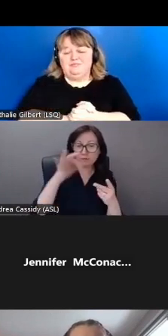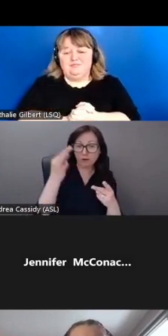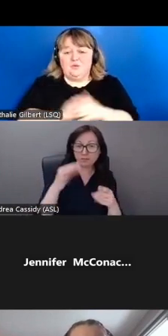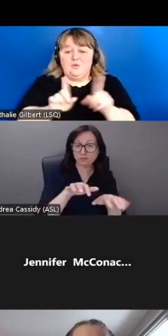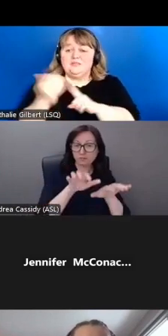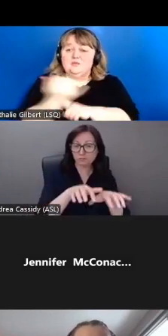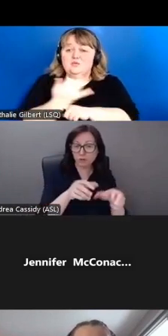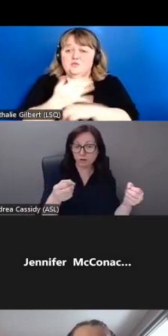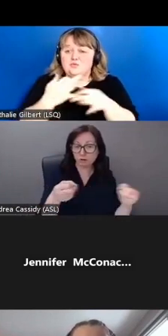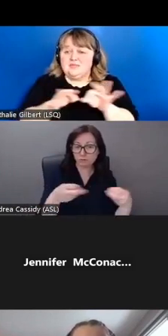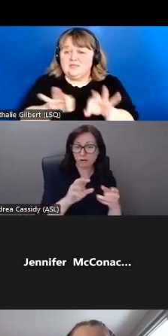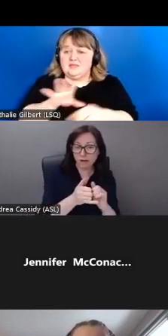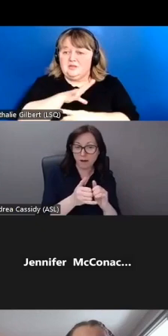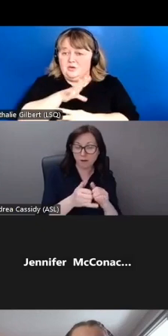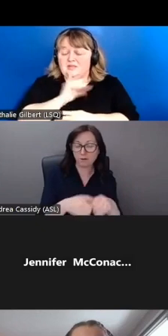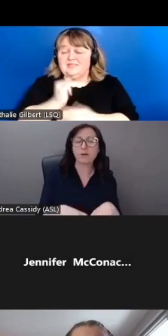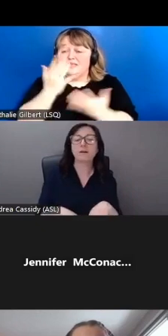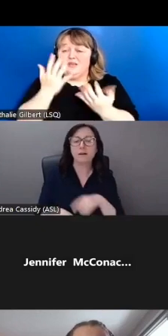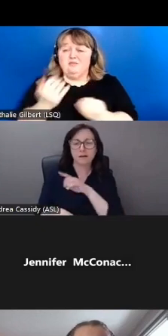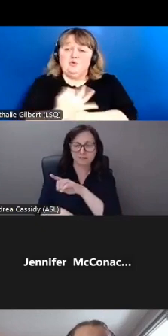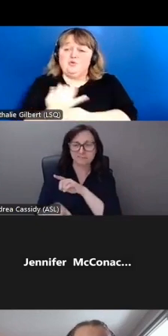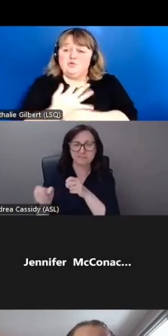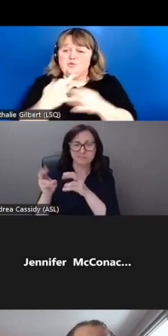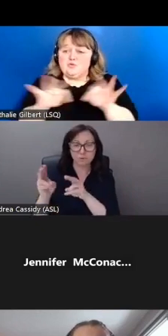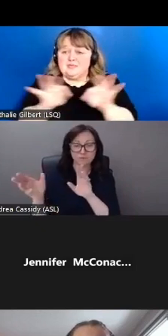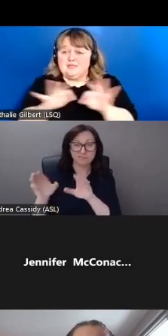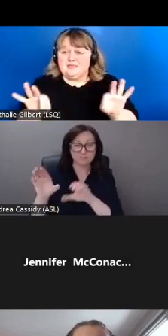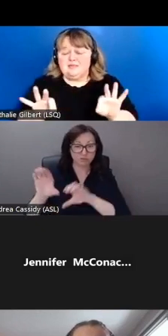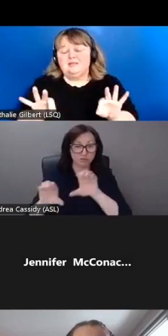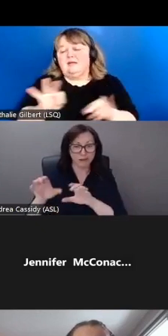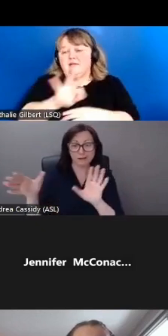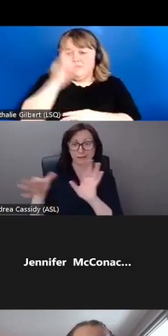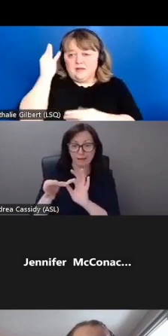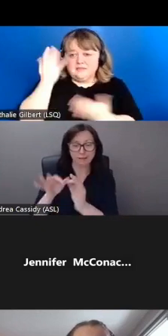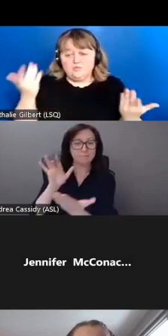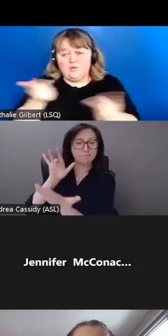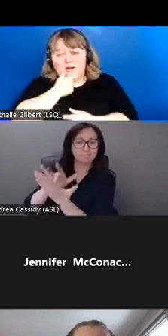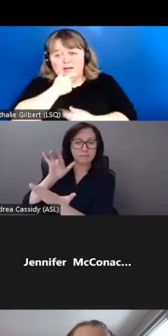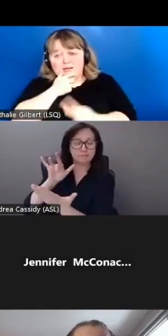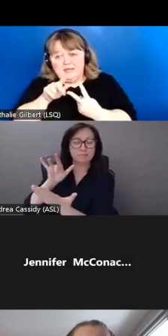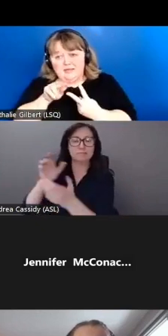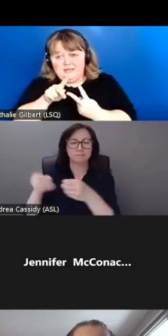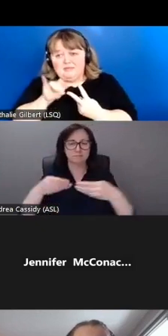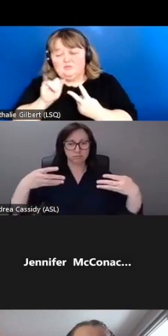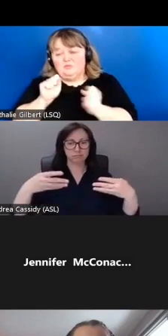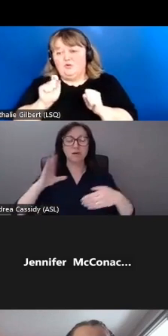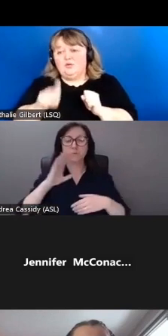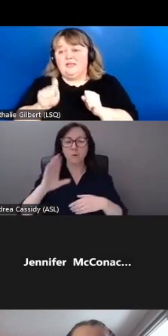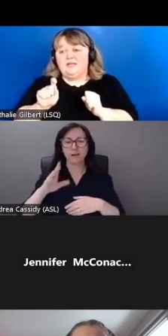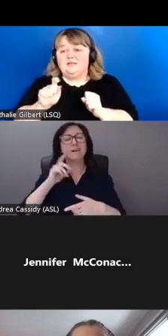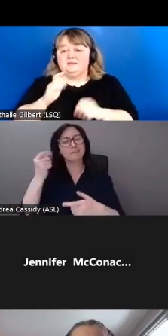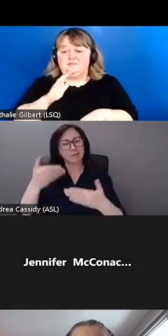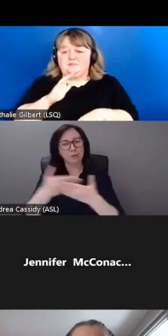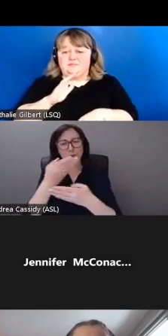captioning, please click the link provided in the chat box. The CART captions will appear in a new